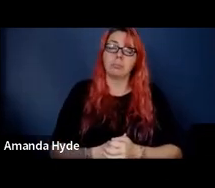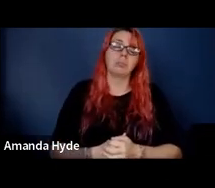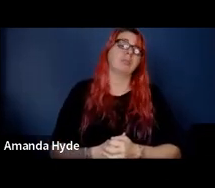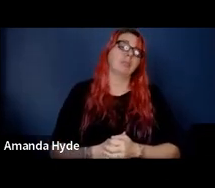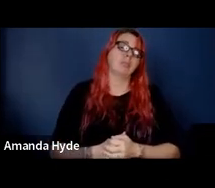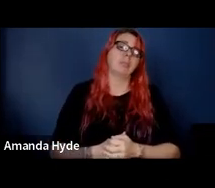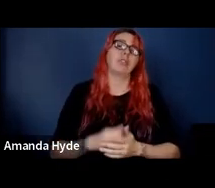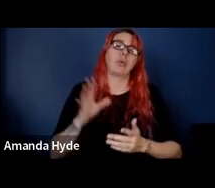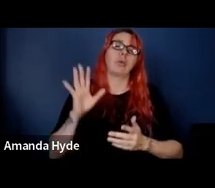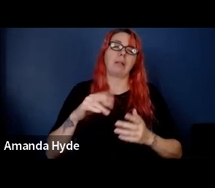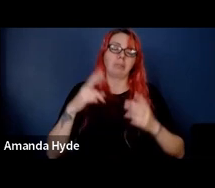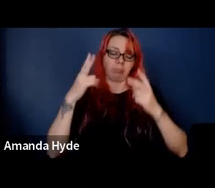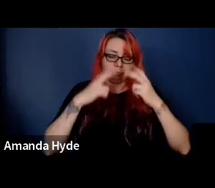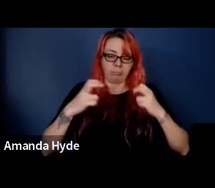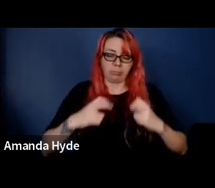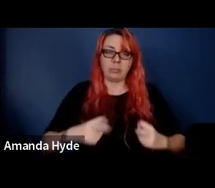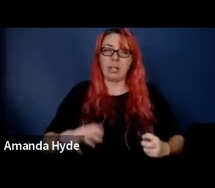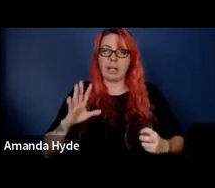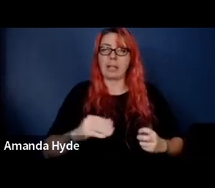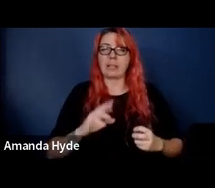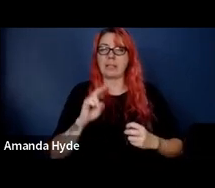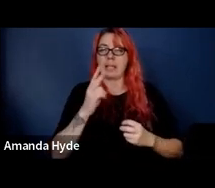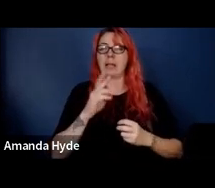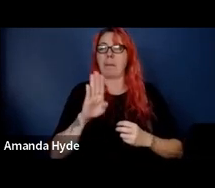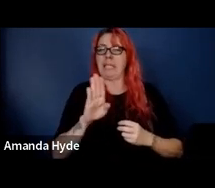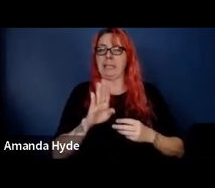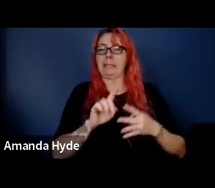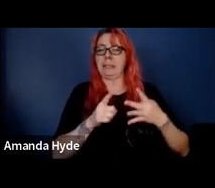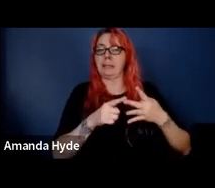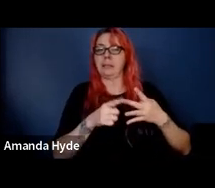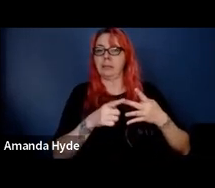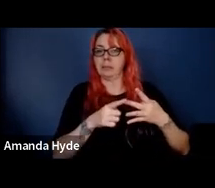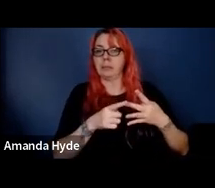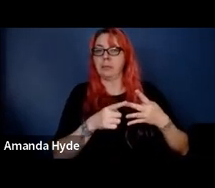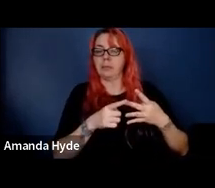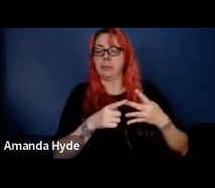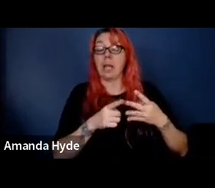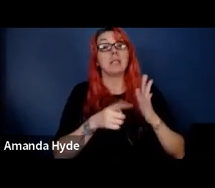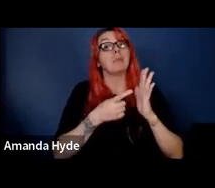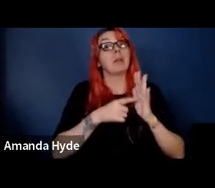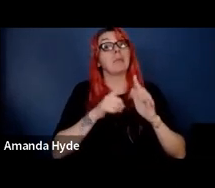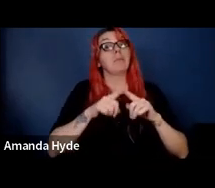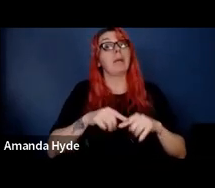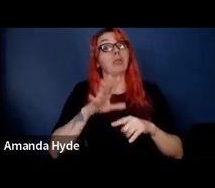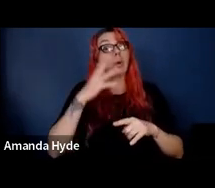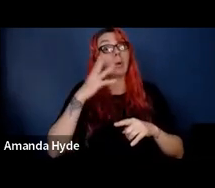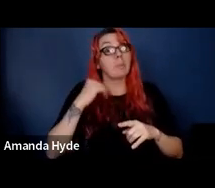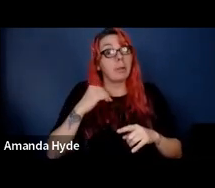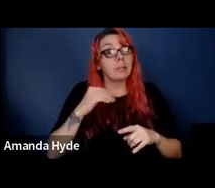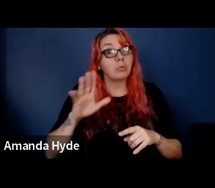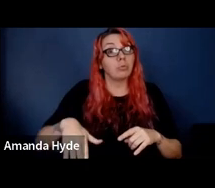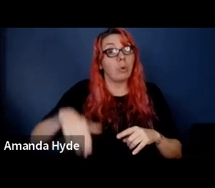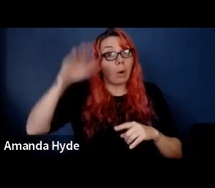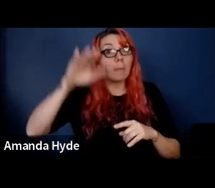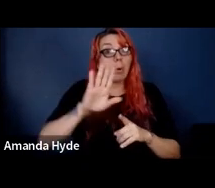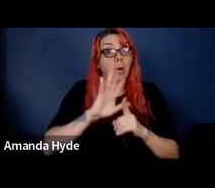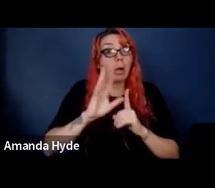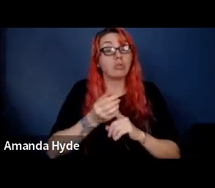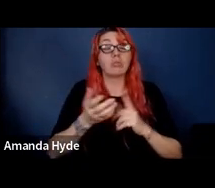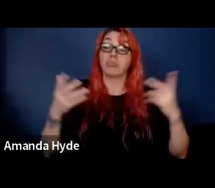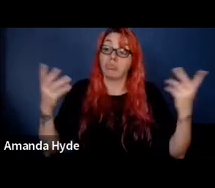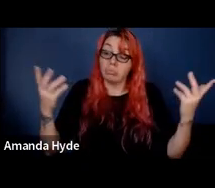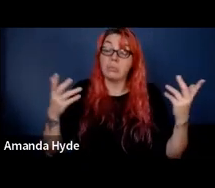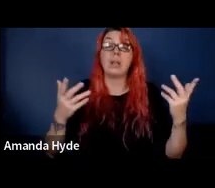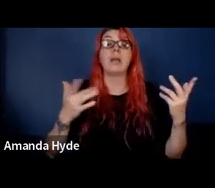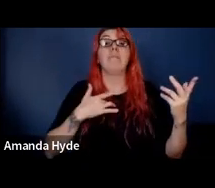true for another person. And even if, say, you come from a cultural experience that sorts of general definitions, there are lots of ways in which I'm sure many of you in this